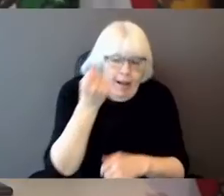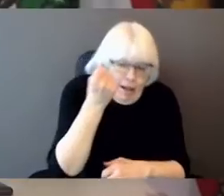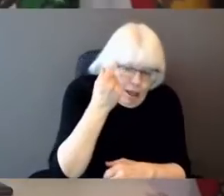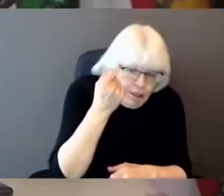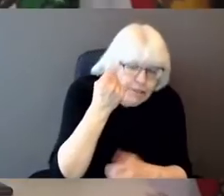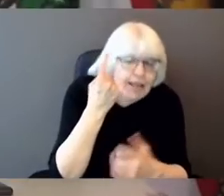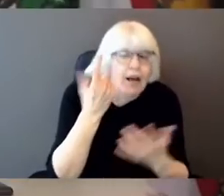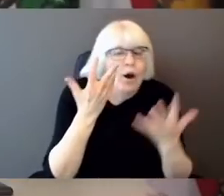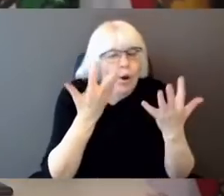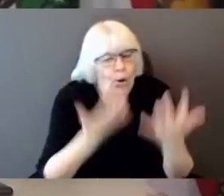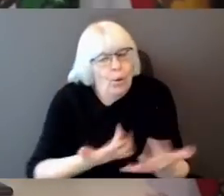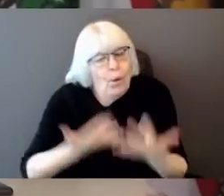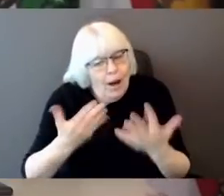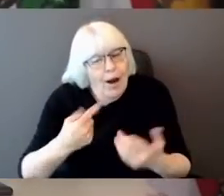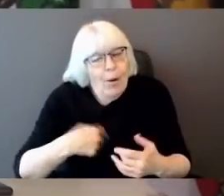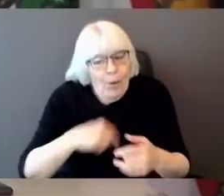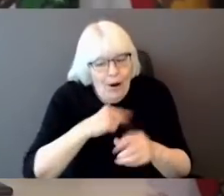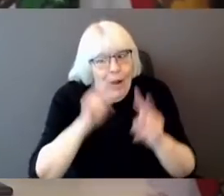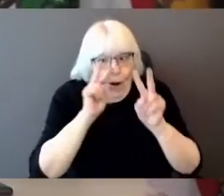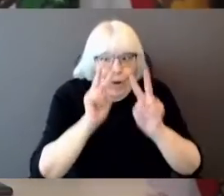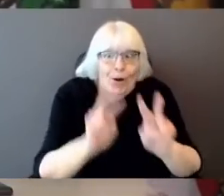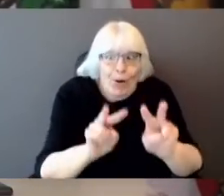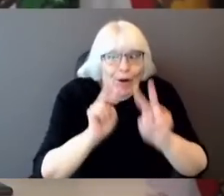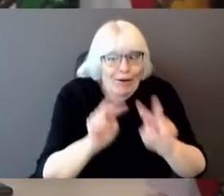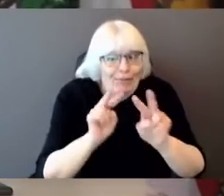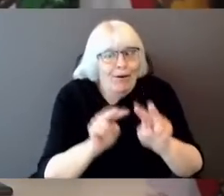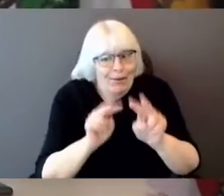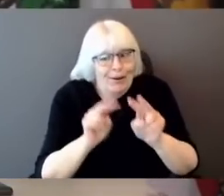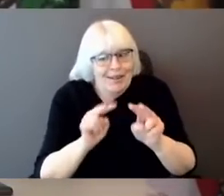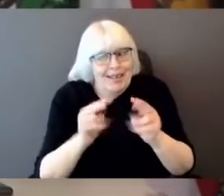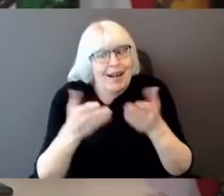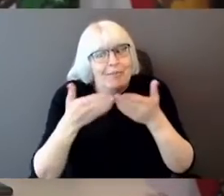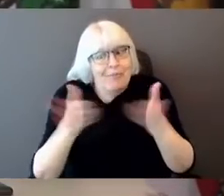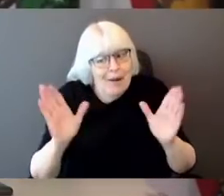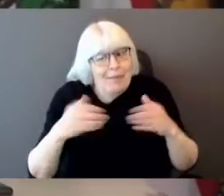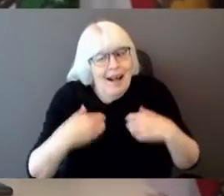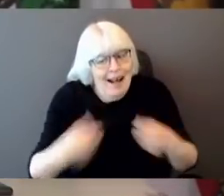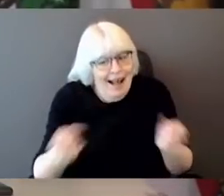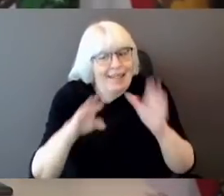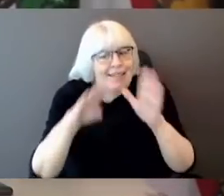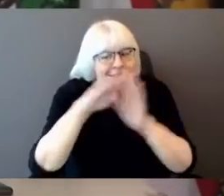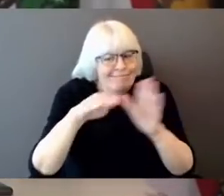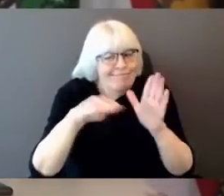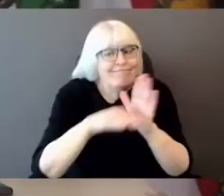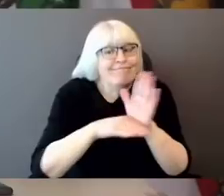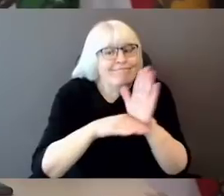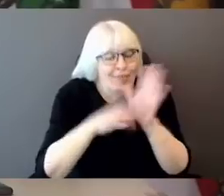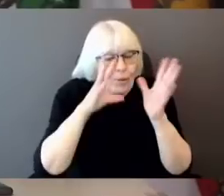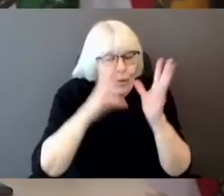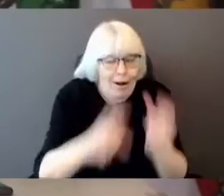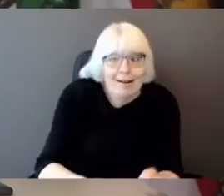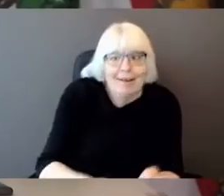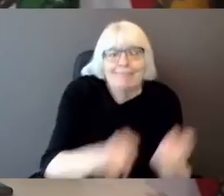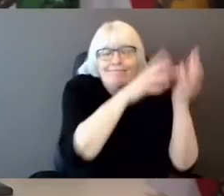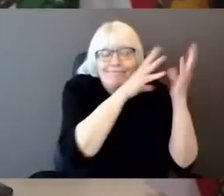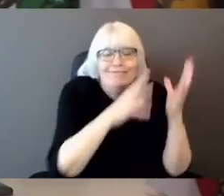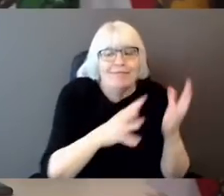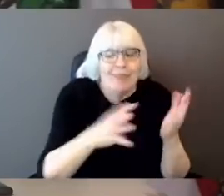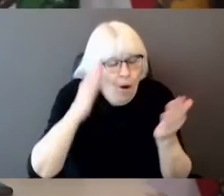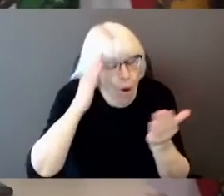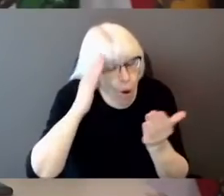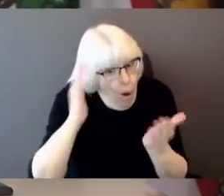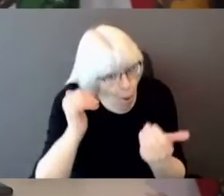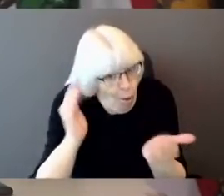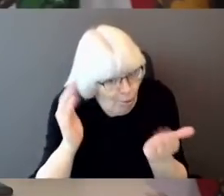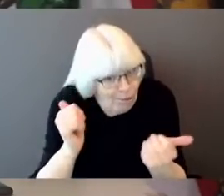today's news, I believe, will be very hopeful, we can't lose sight of the fact that we need to be